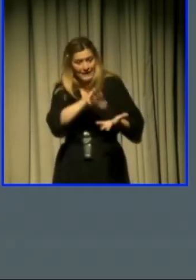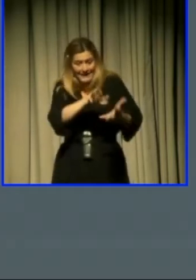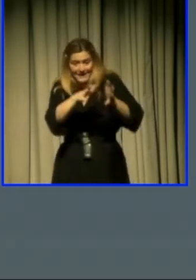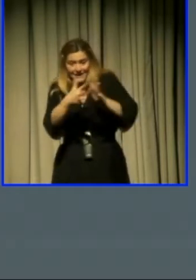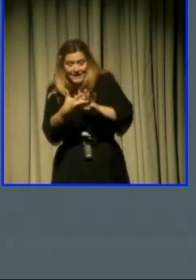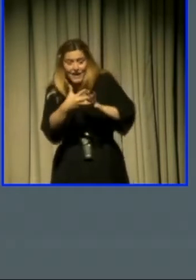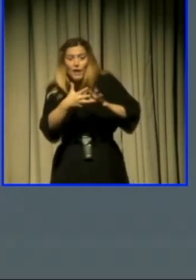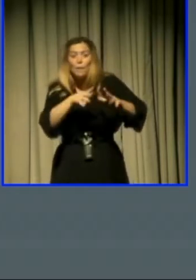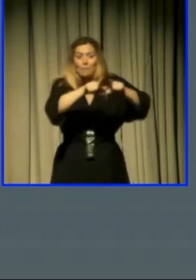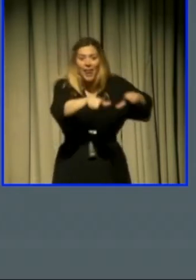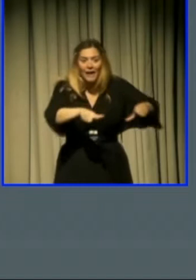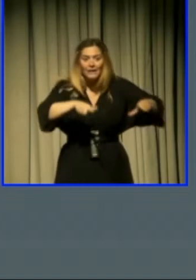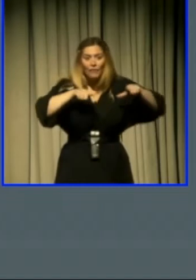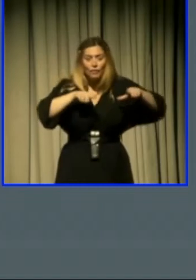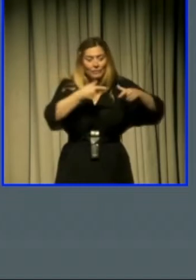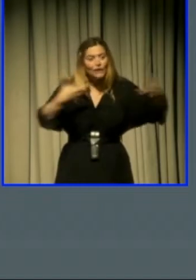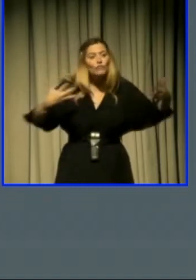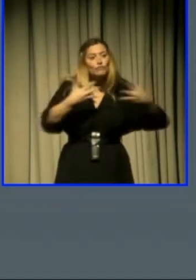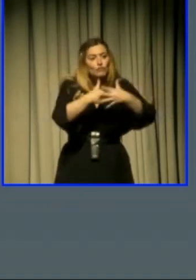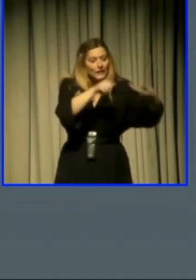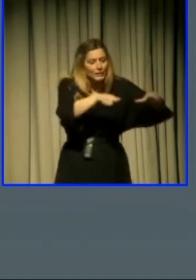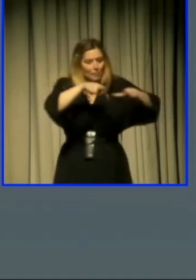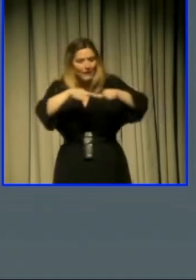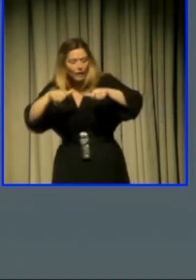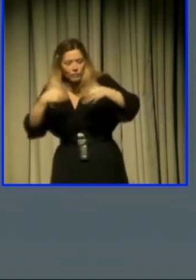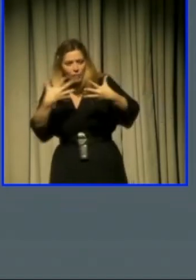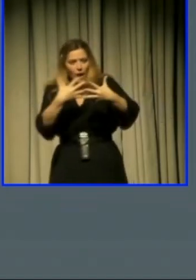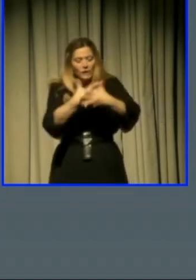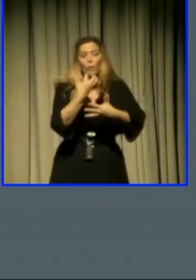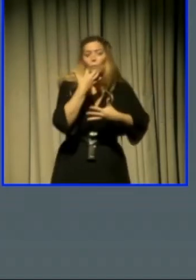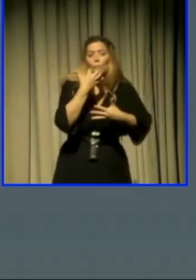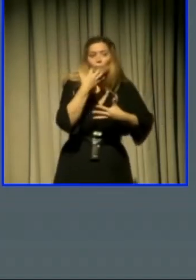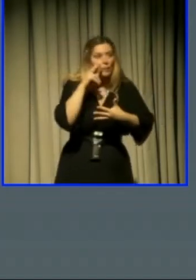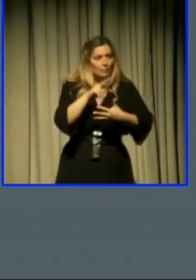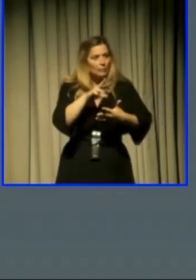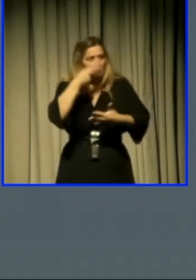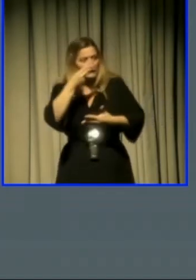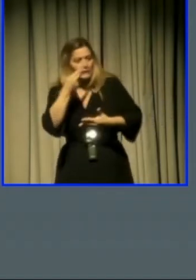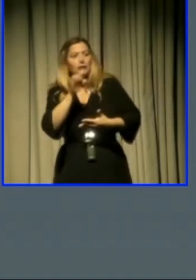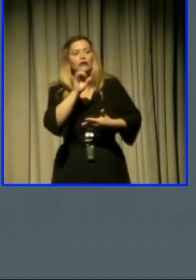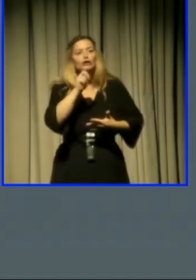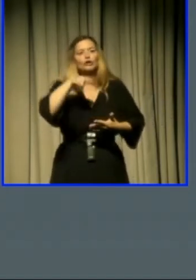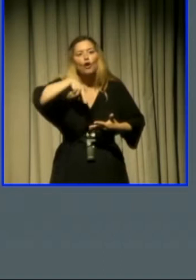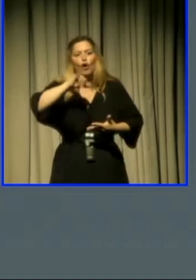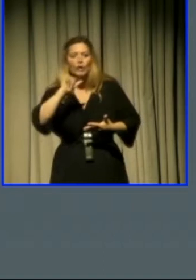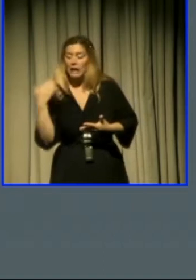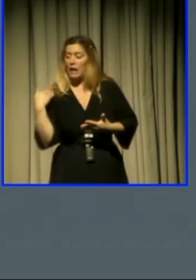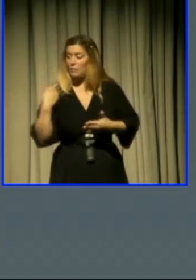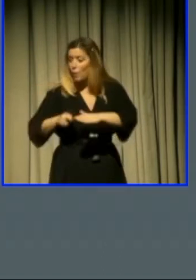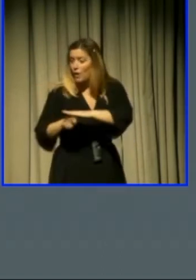together. So Sony recently invested in Discord, which is a community building